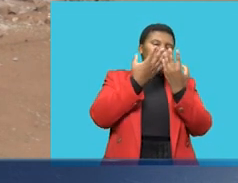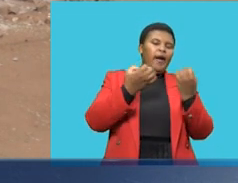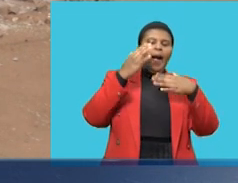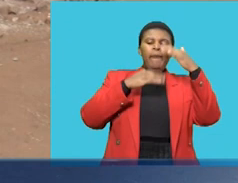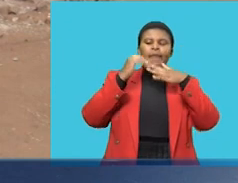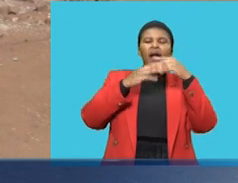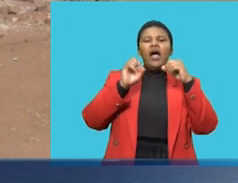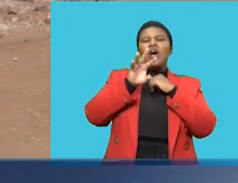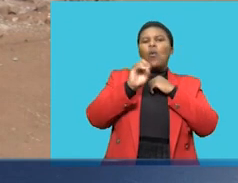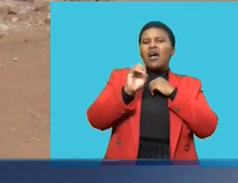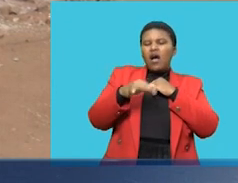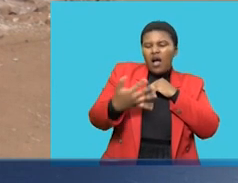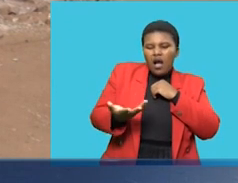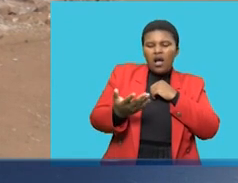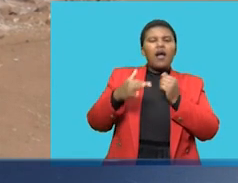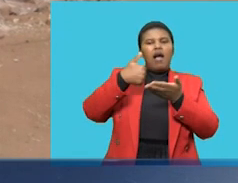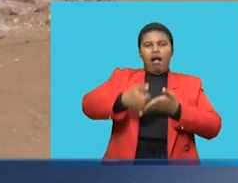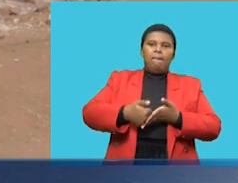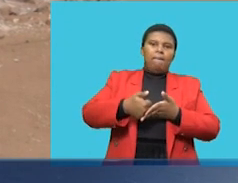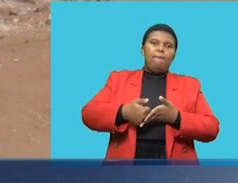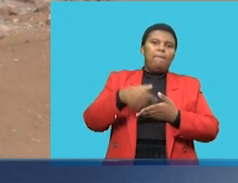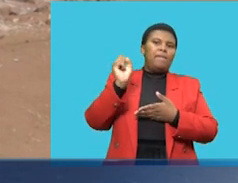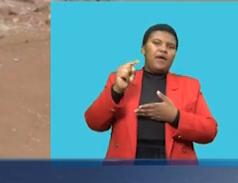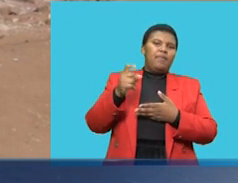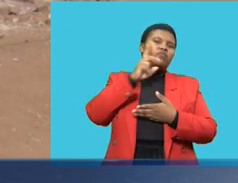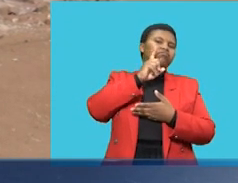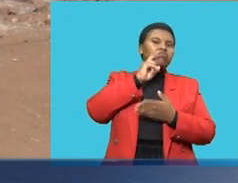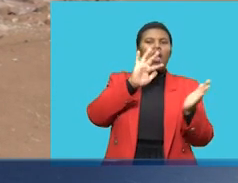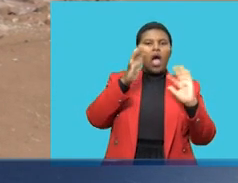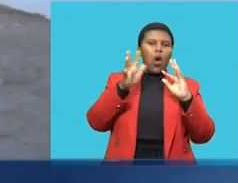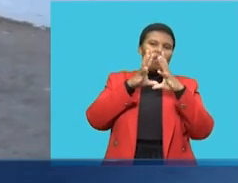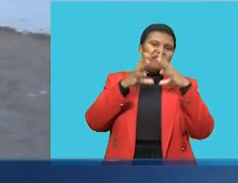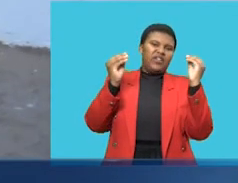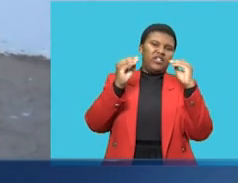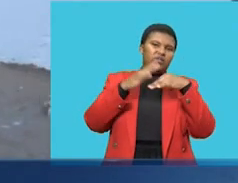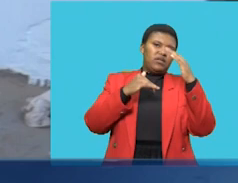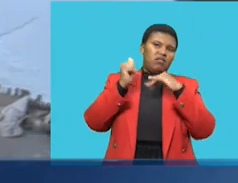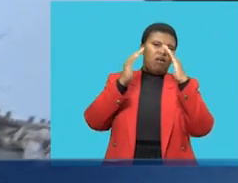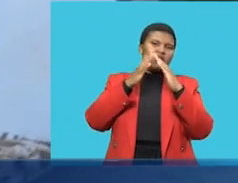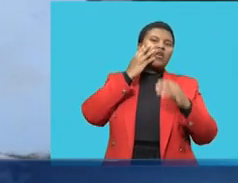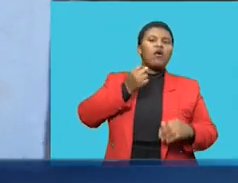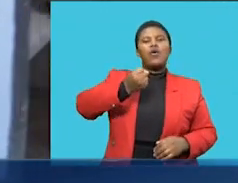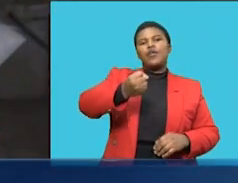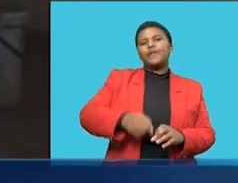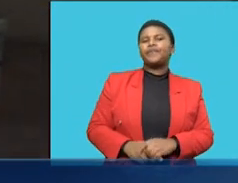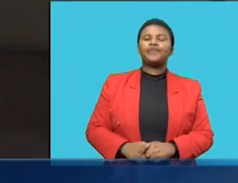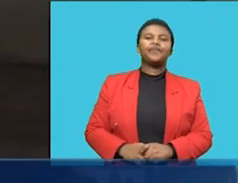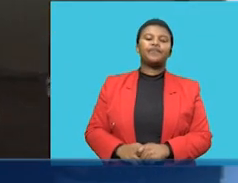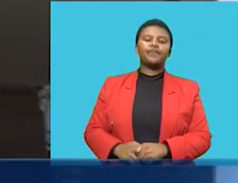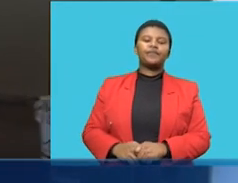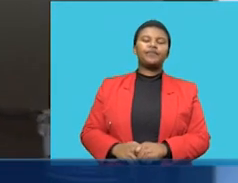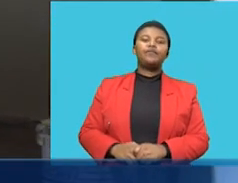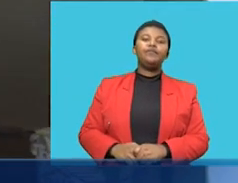from Soweto, to join hand together and see how we can complete Indlu yakagogo. Iminikelo yokuxhasa eli